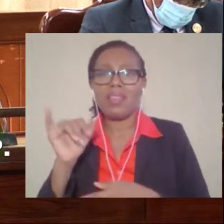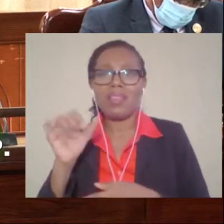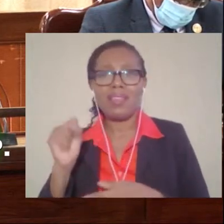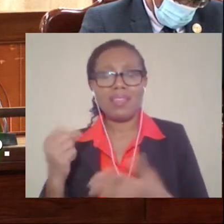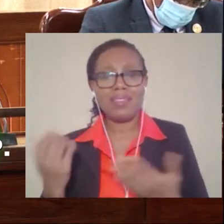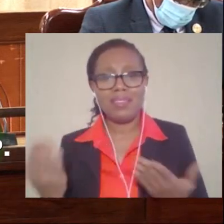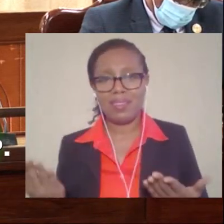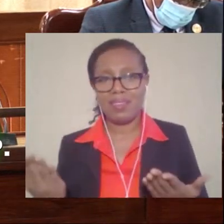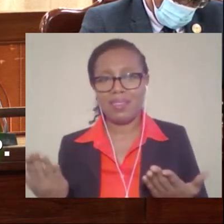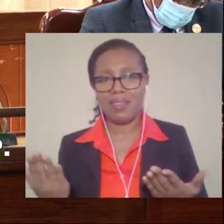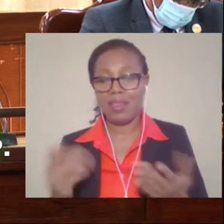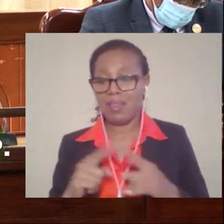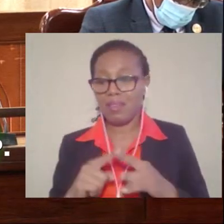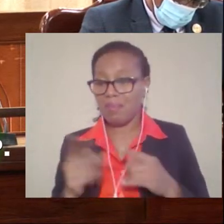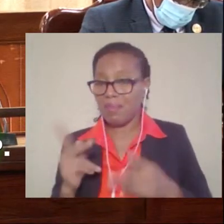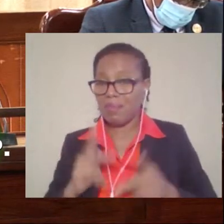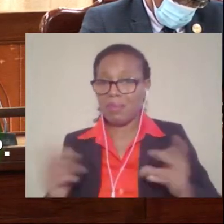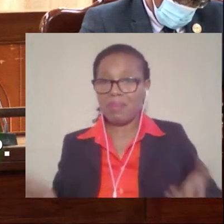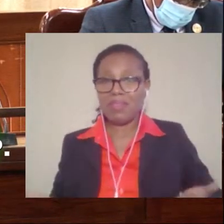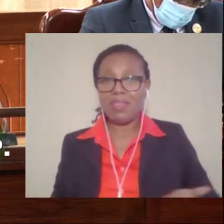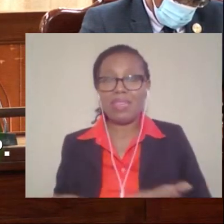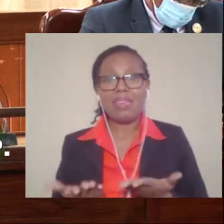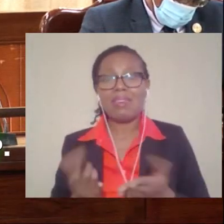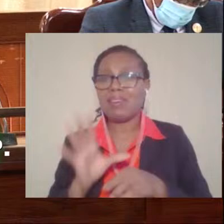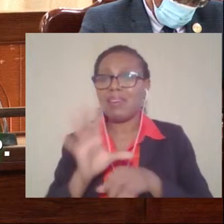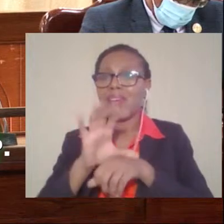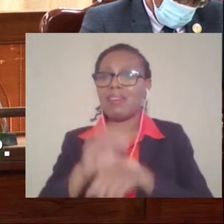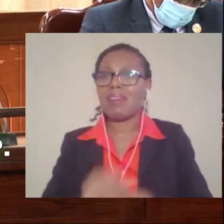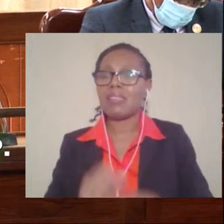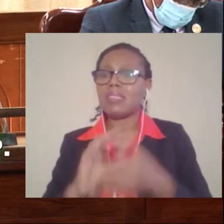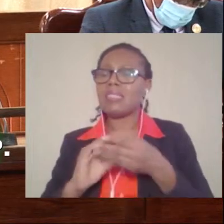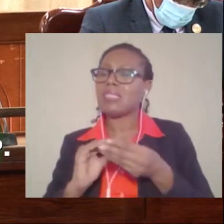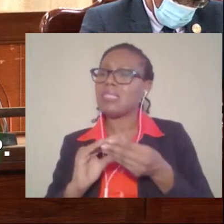that the unemployment rate is X percent or Y percent.